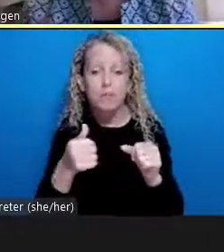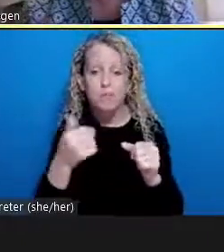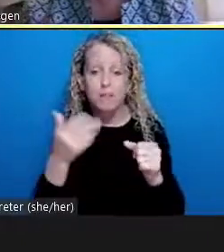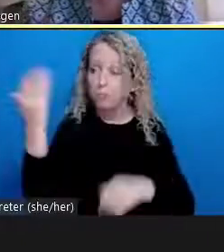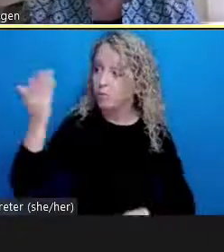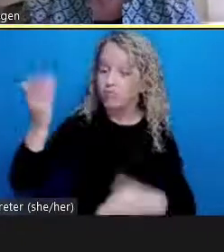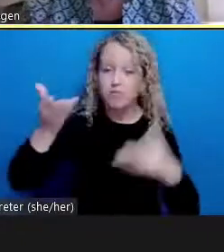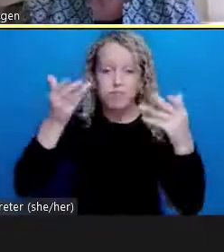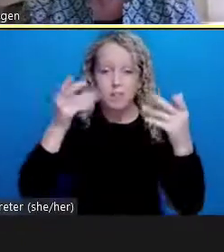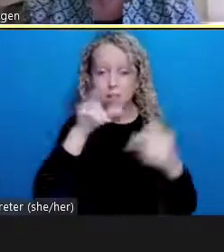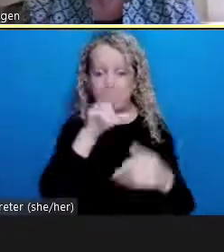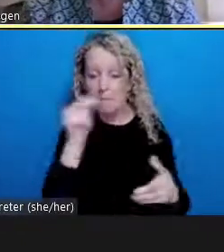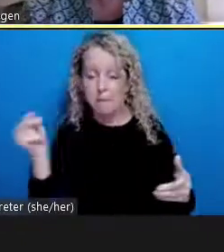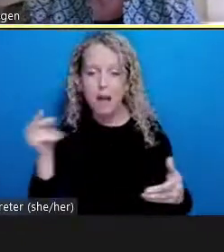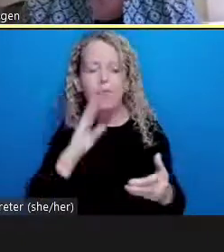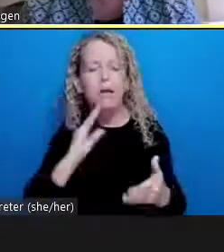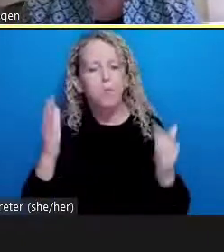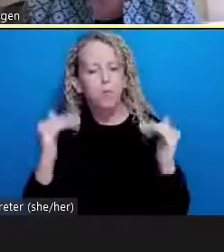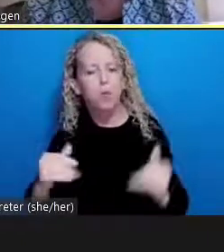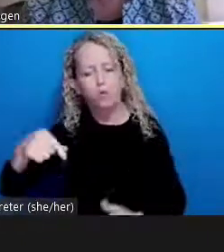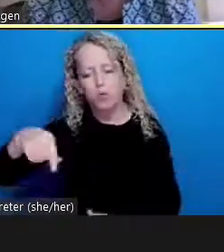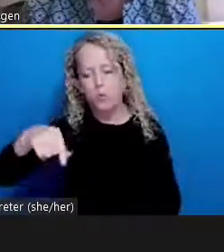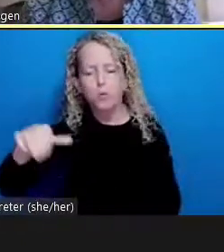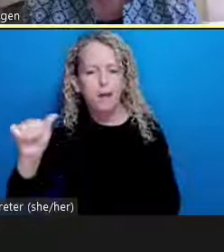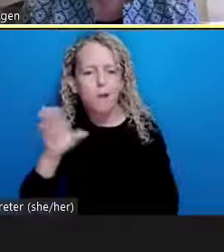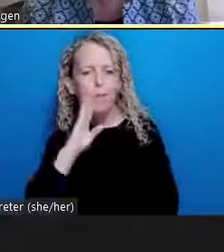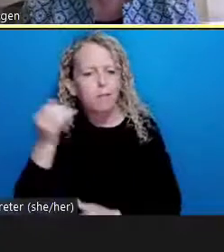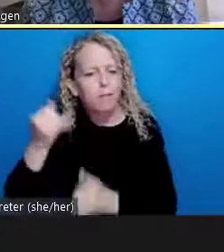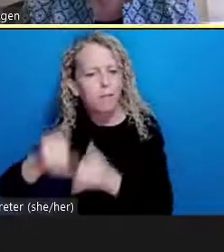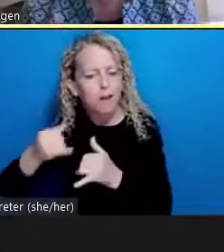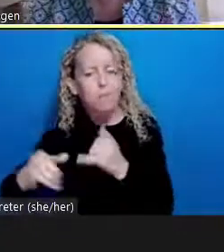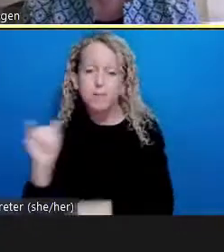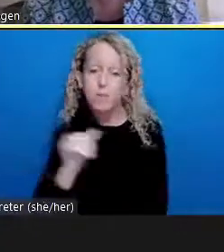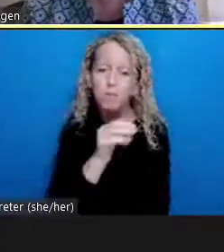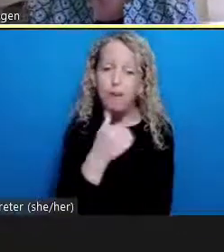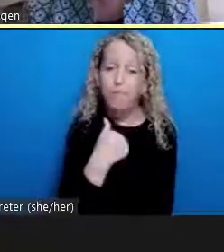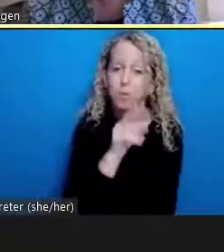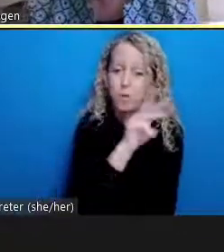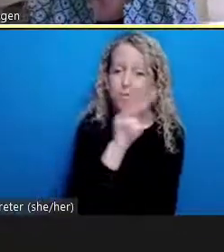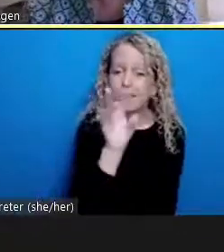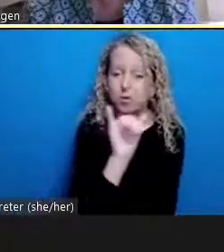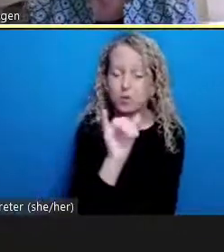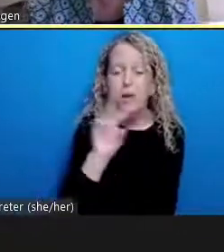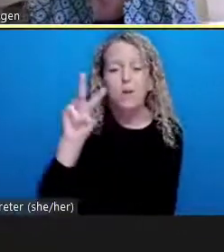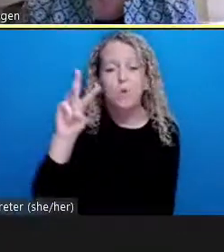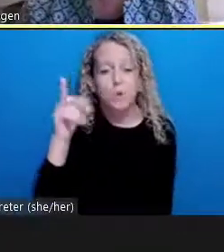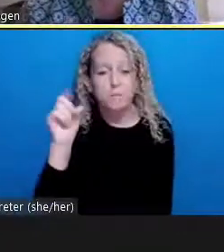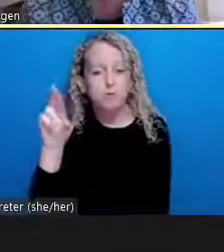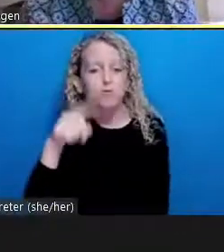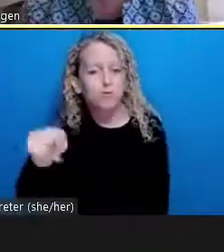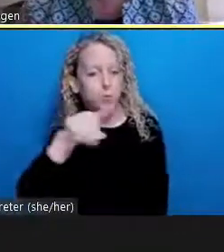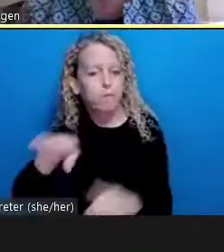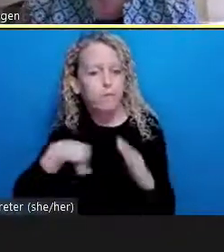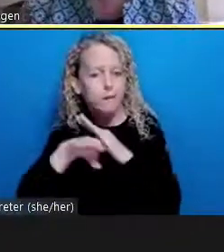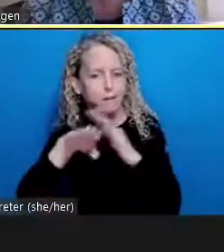the Accessibility Directorate website has many resources and webinars that you can access after today. And the staff at the Directorate would